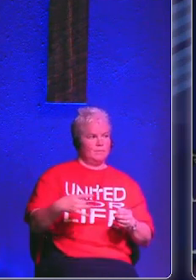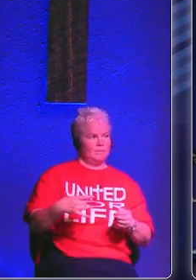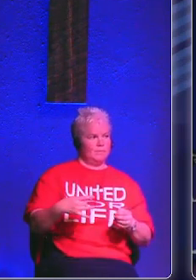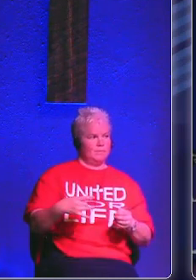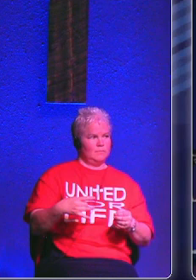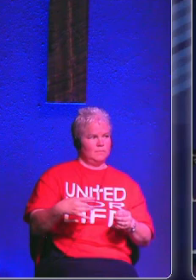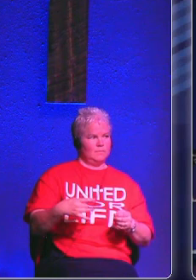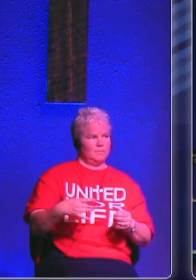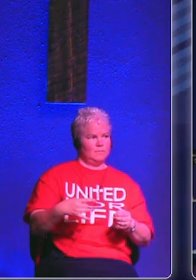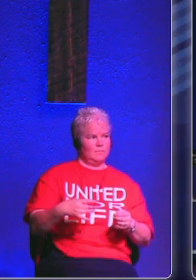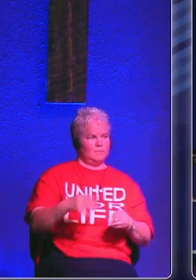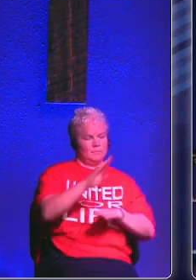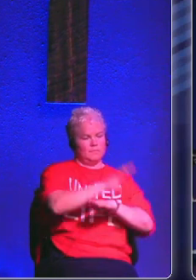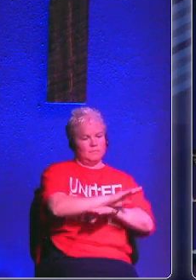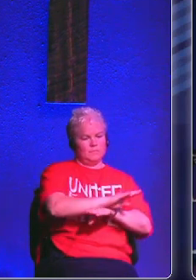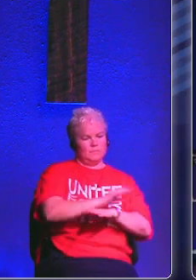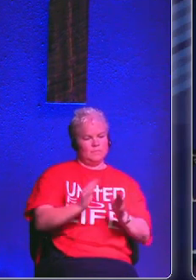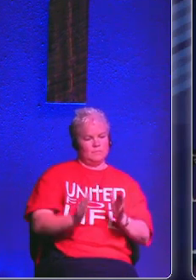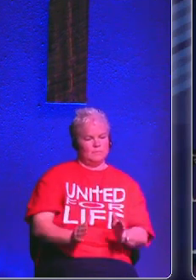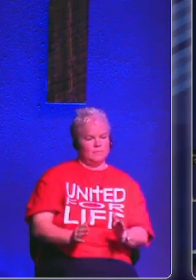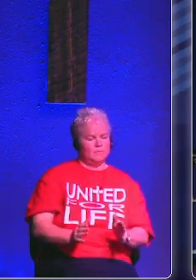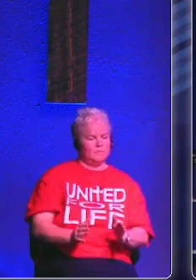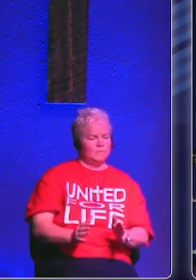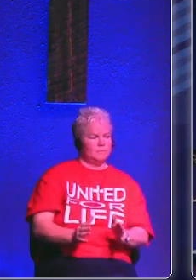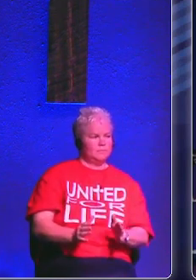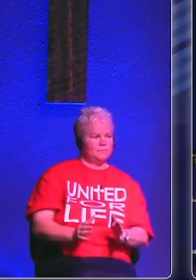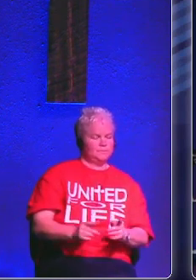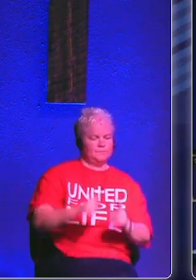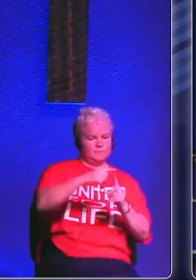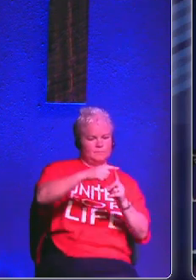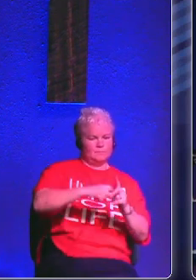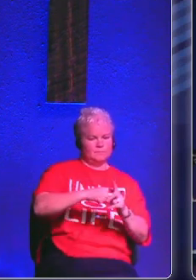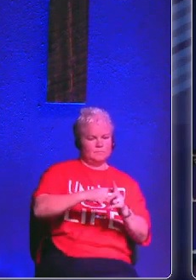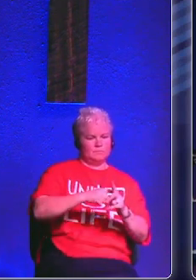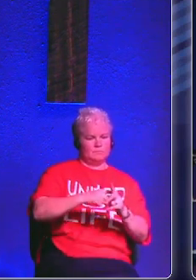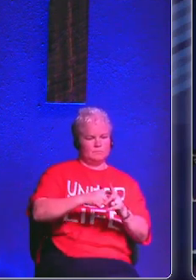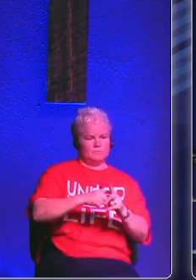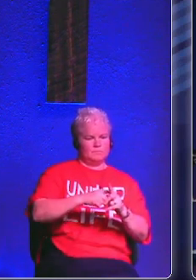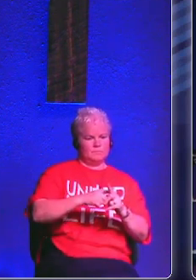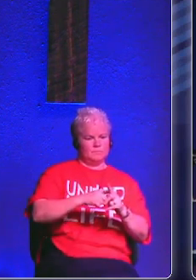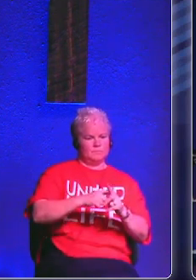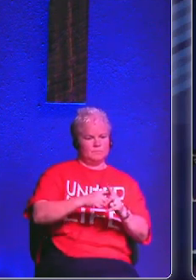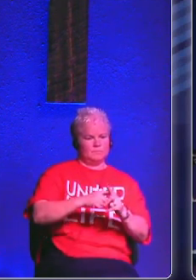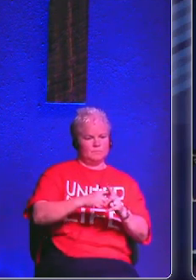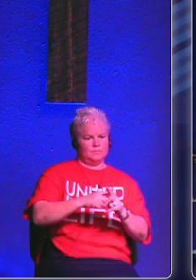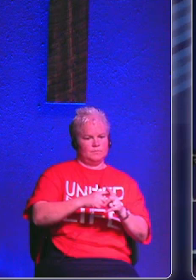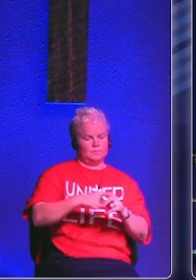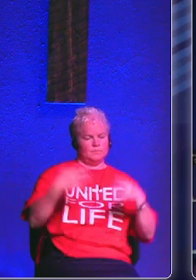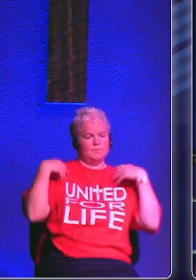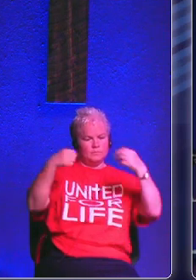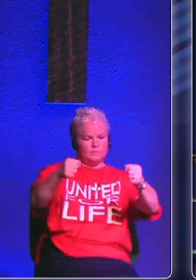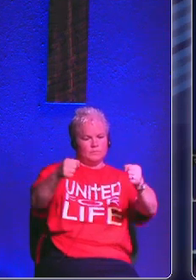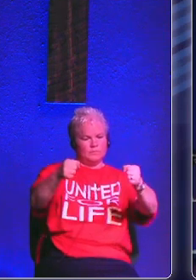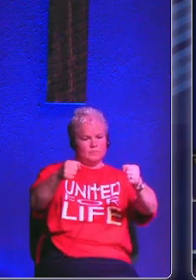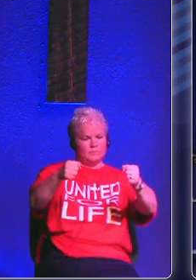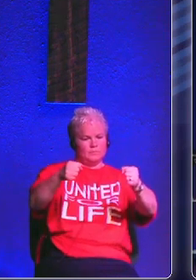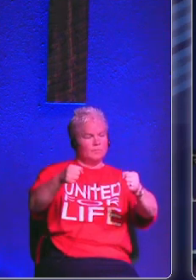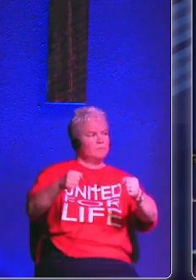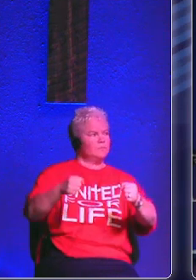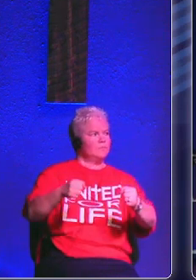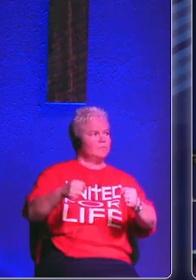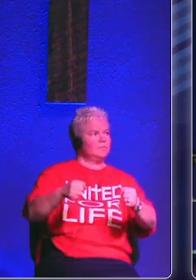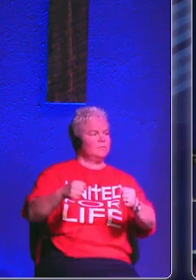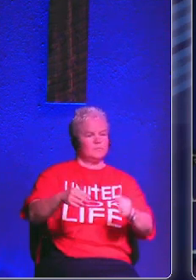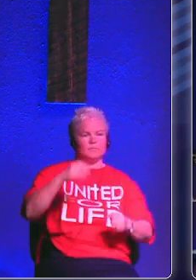like, what, like a membership? It's like, yeah, it's a monthly membership, kind of like the health club. If you use it, fine. If you don't,